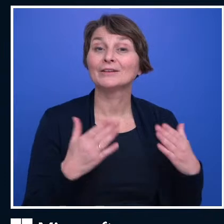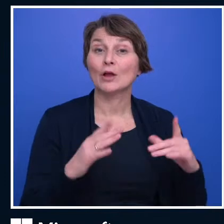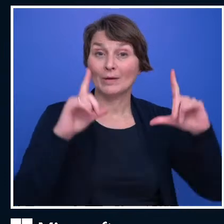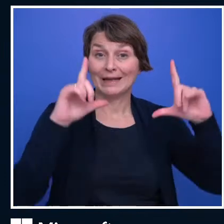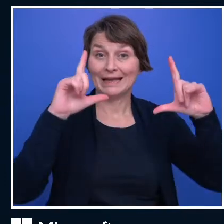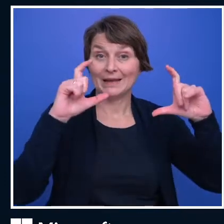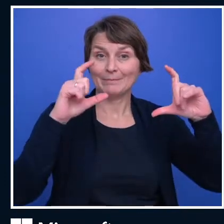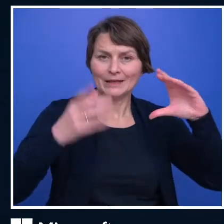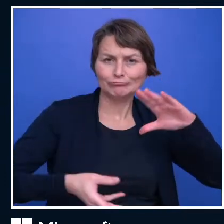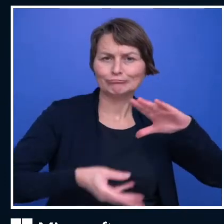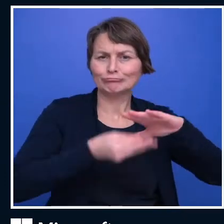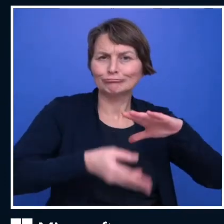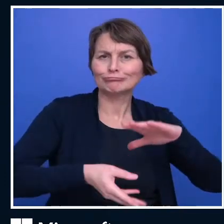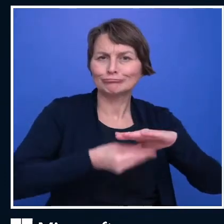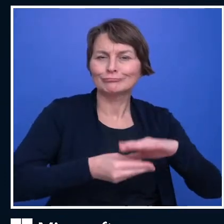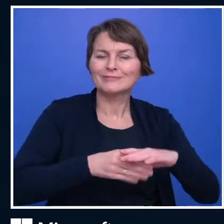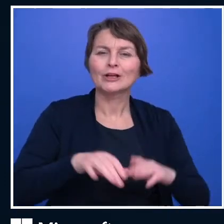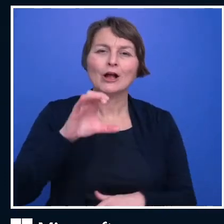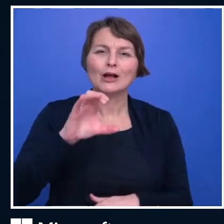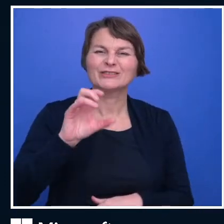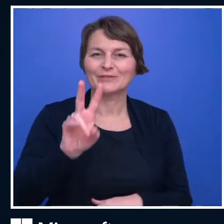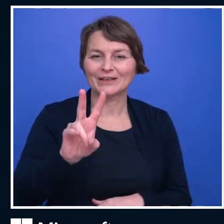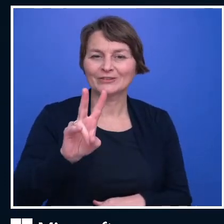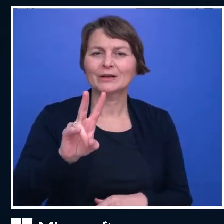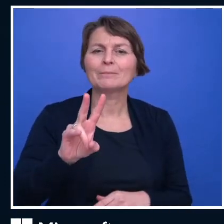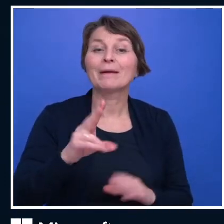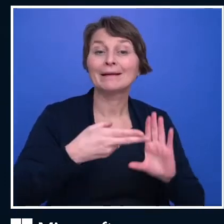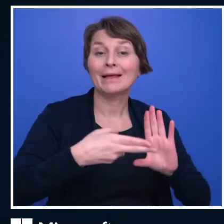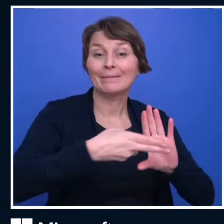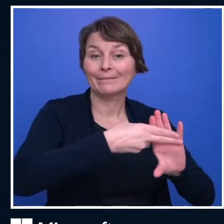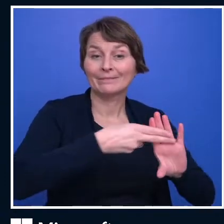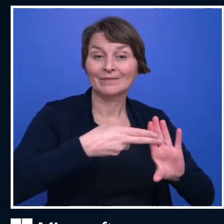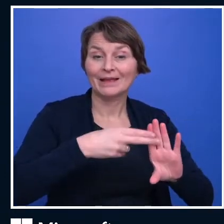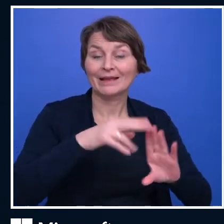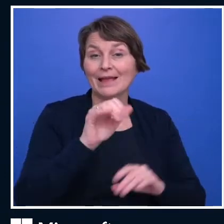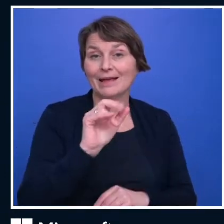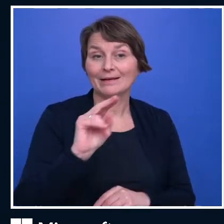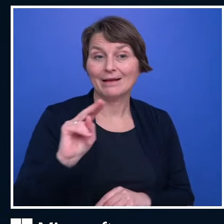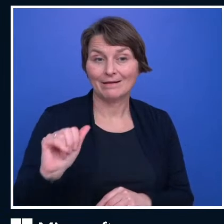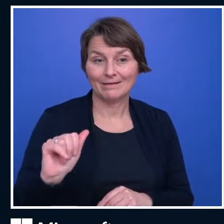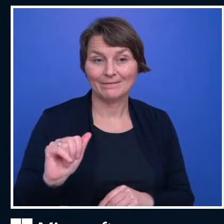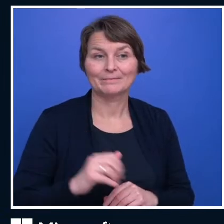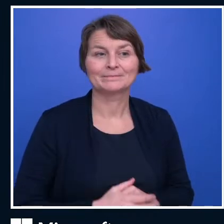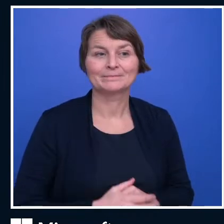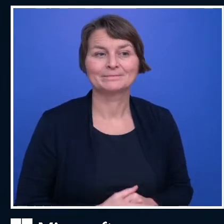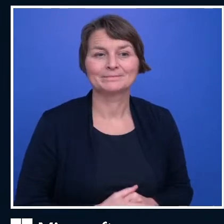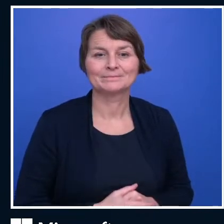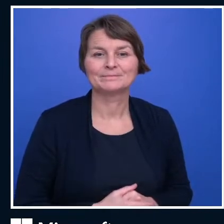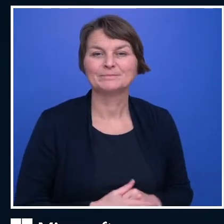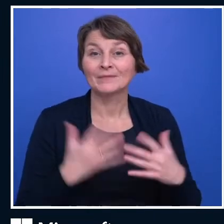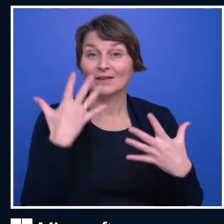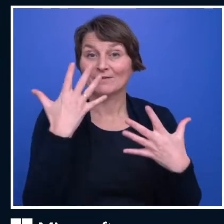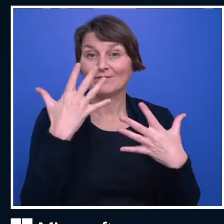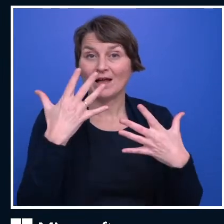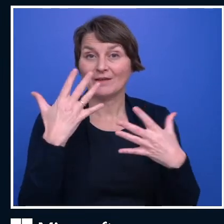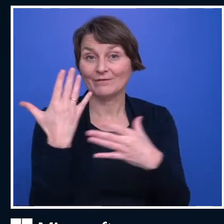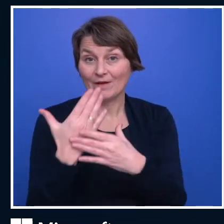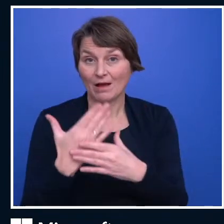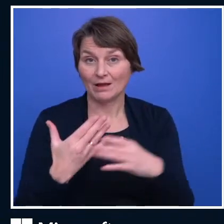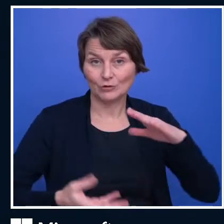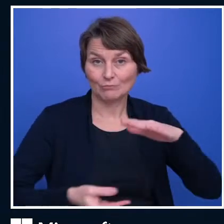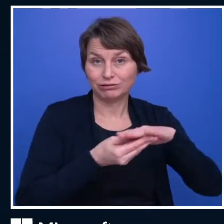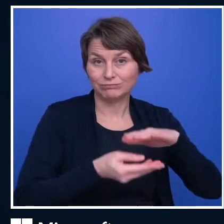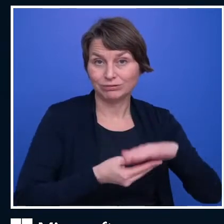and we're going to give them the tag Anna. And then we're going to upload these 5 files. And so Custom Vision needs